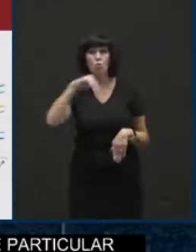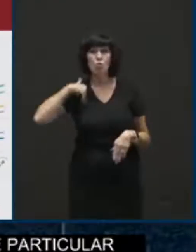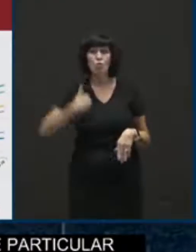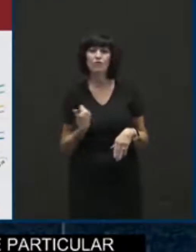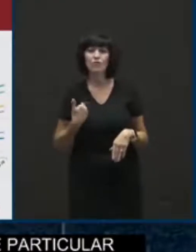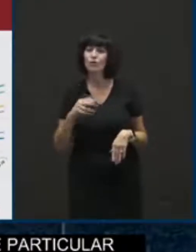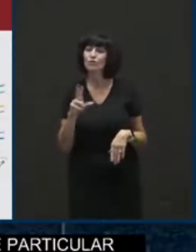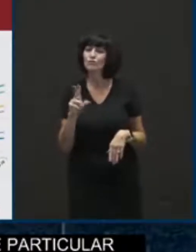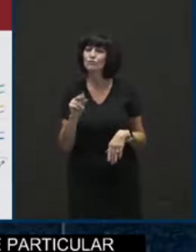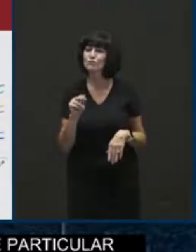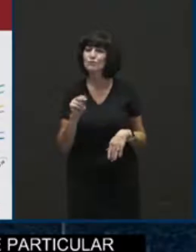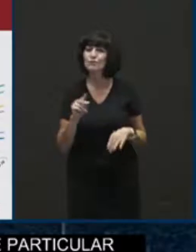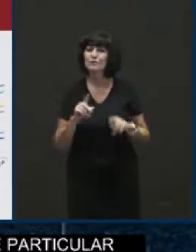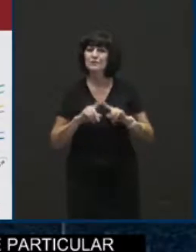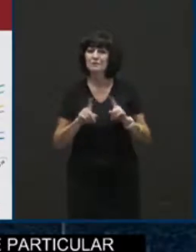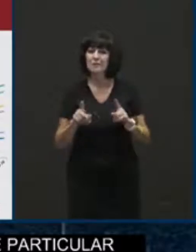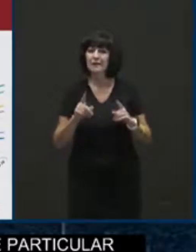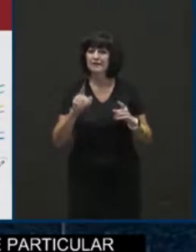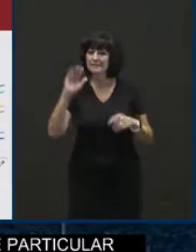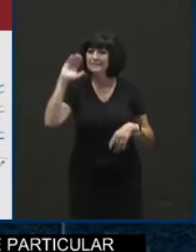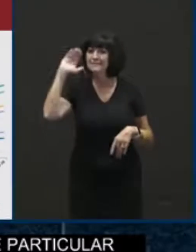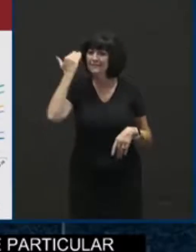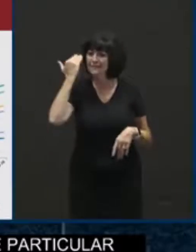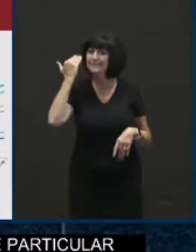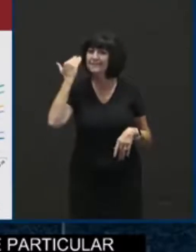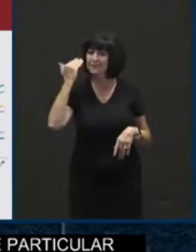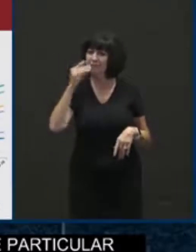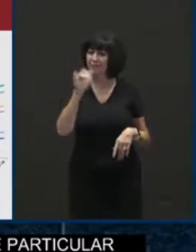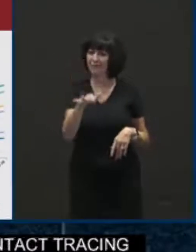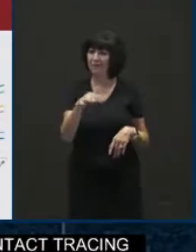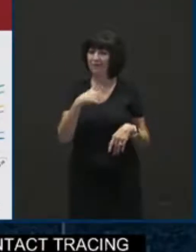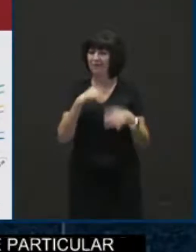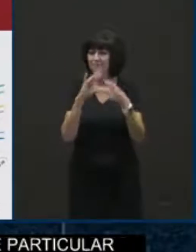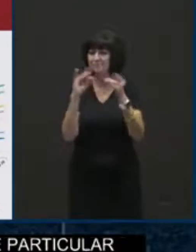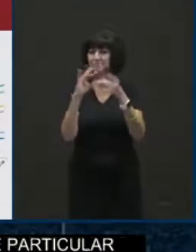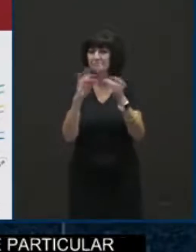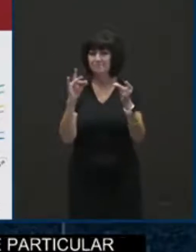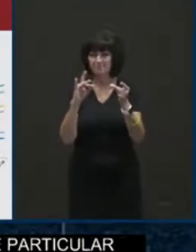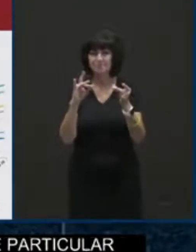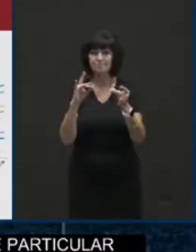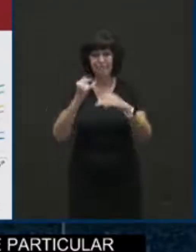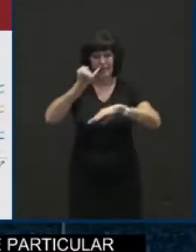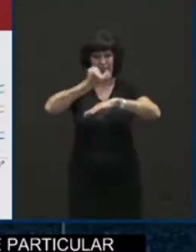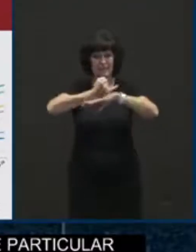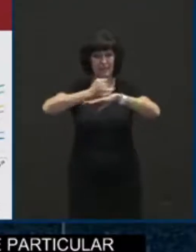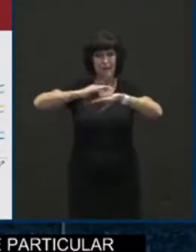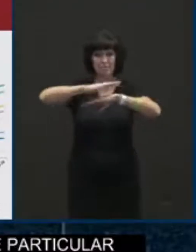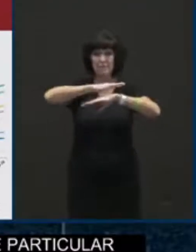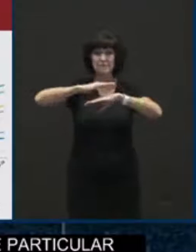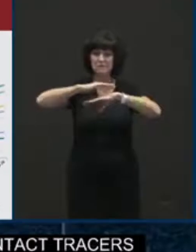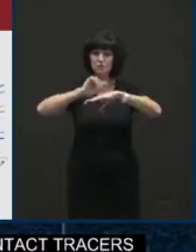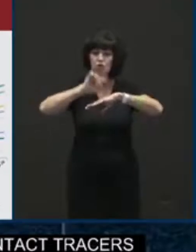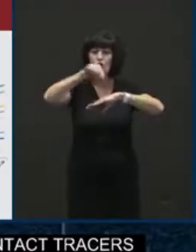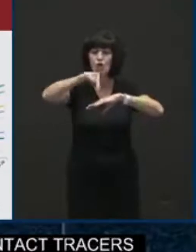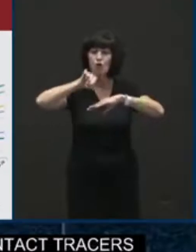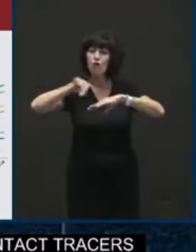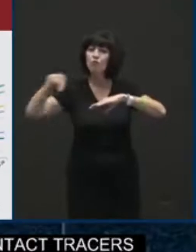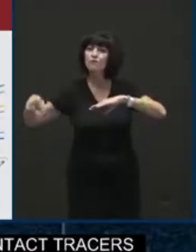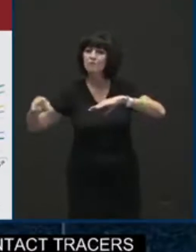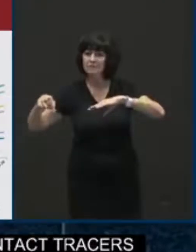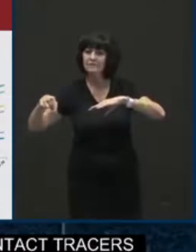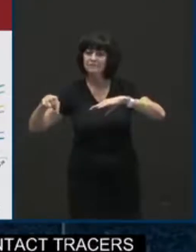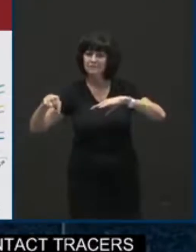just that kind of off-campus social activity, some cases associated with bars and